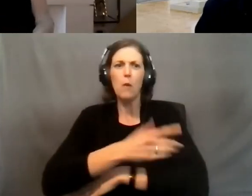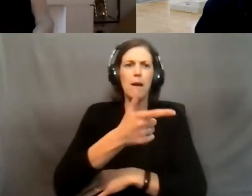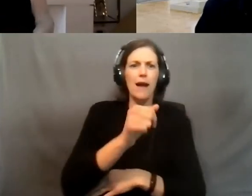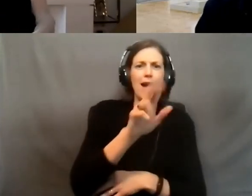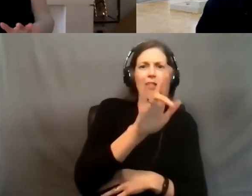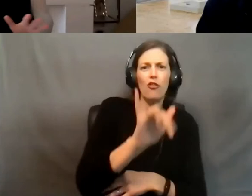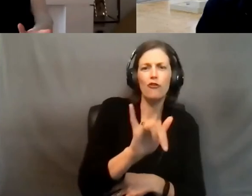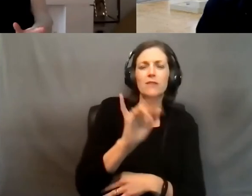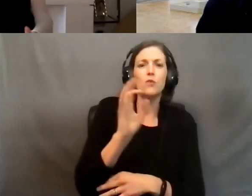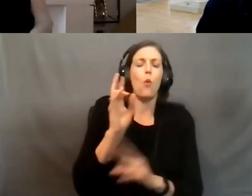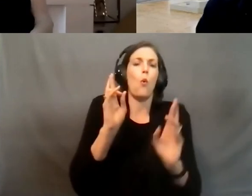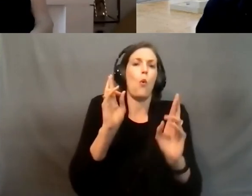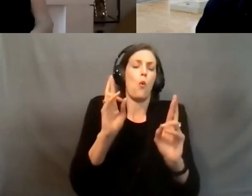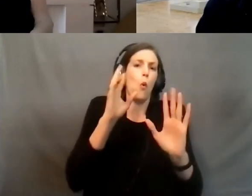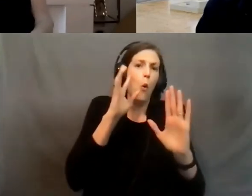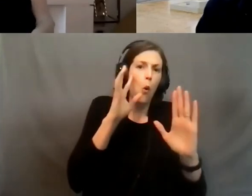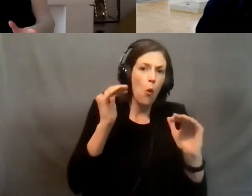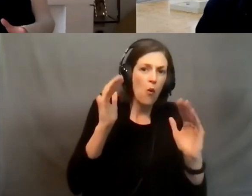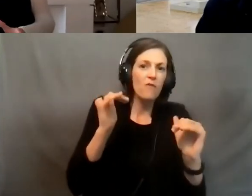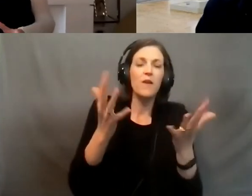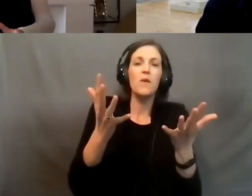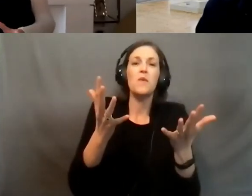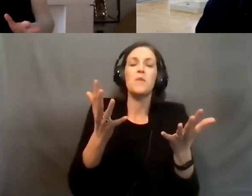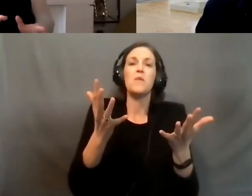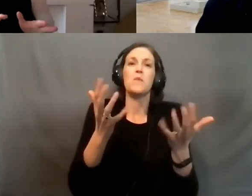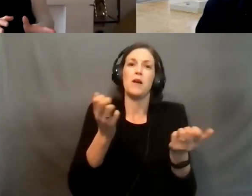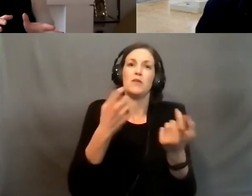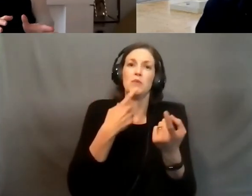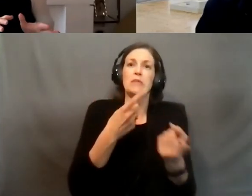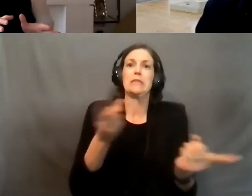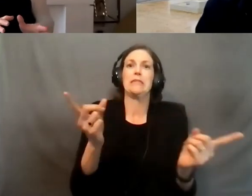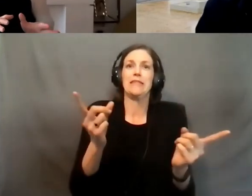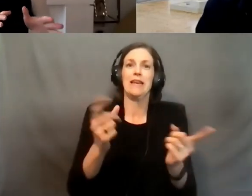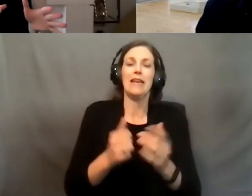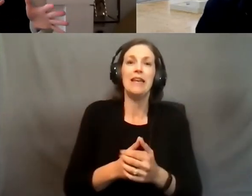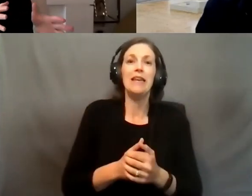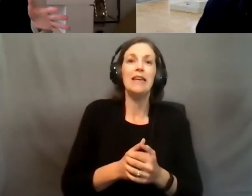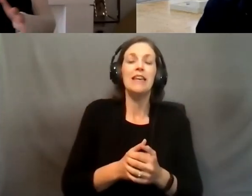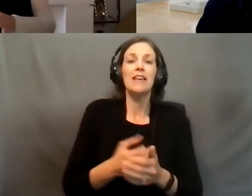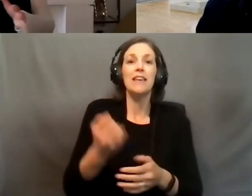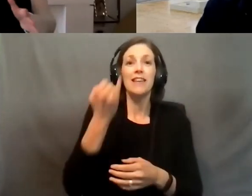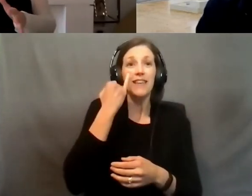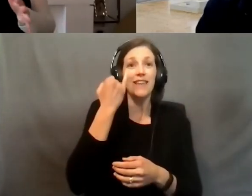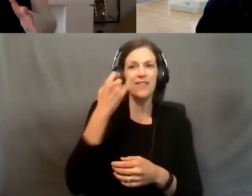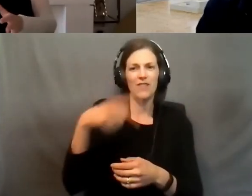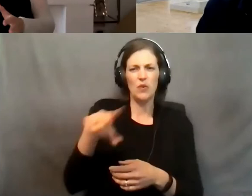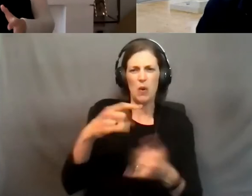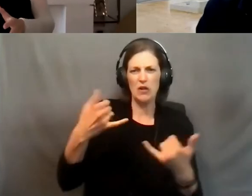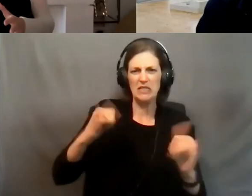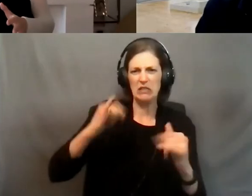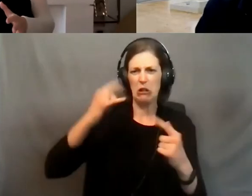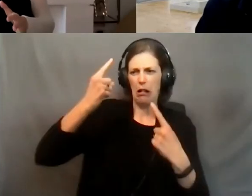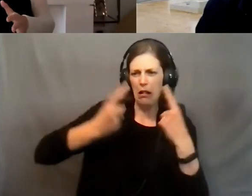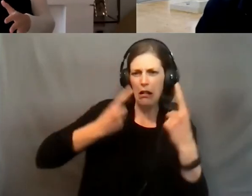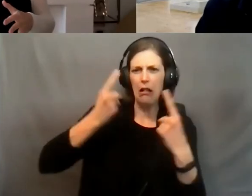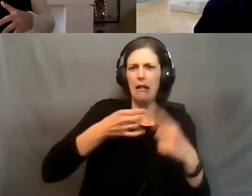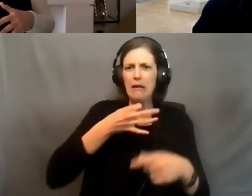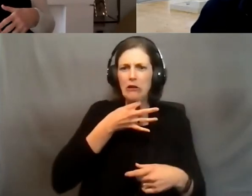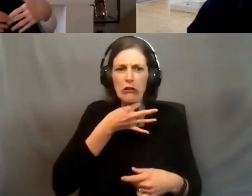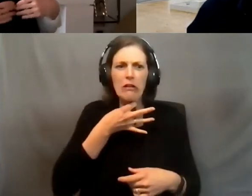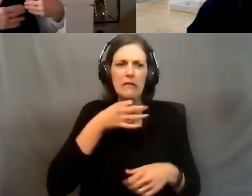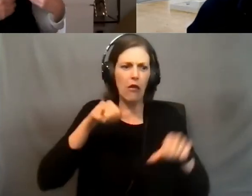So I just hope briefly to say if you are still wondering about all of that,